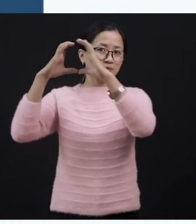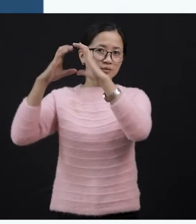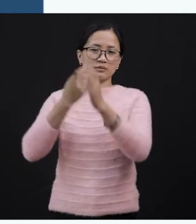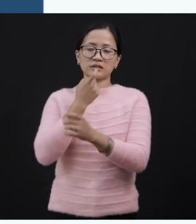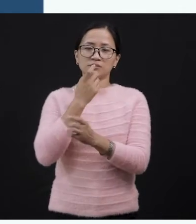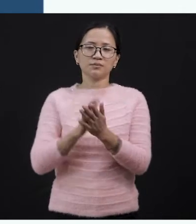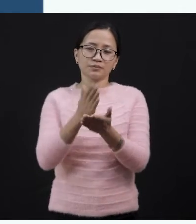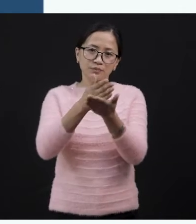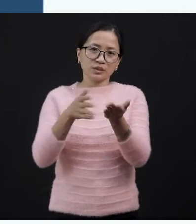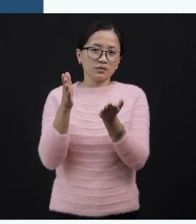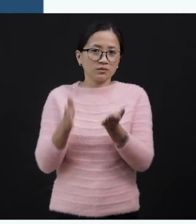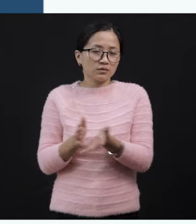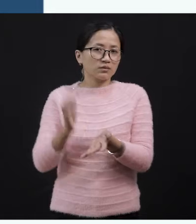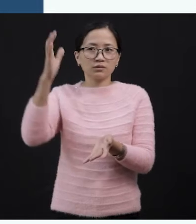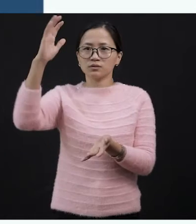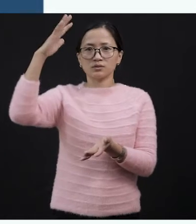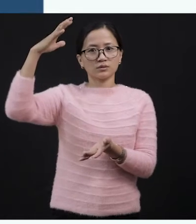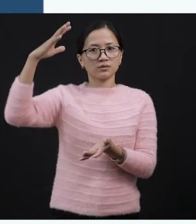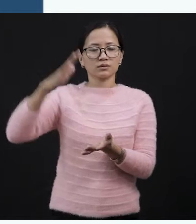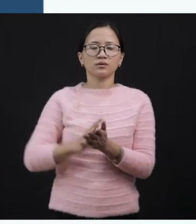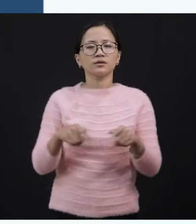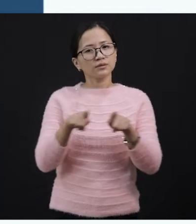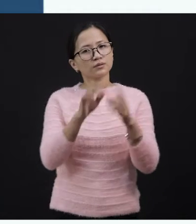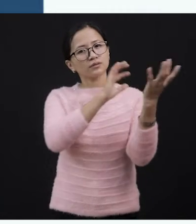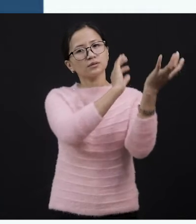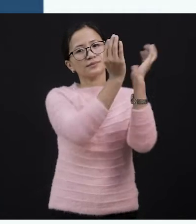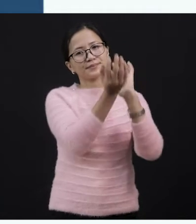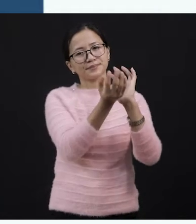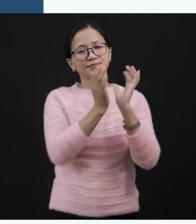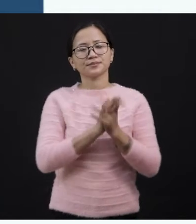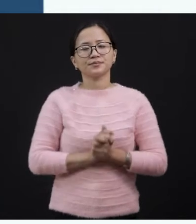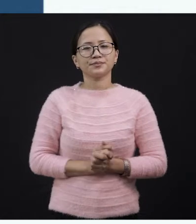is between the Sun and the Earth.